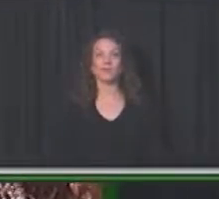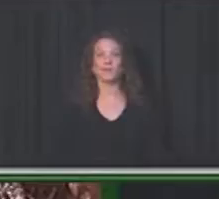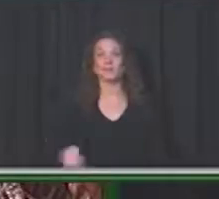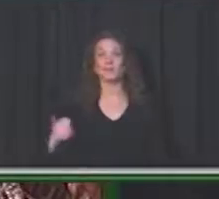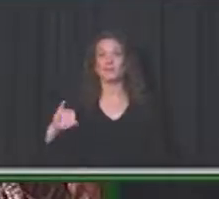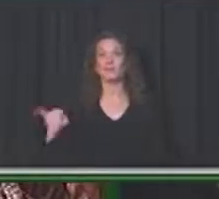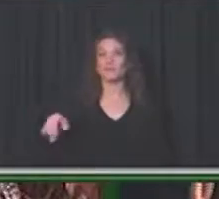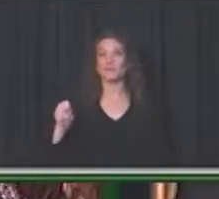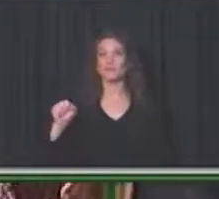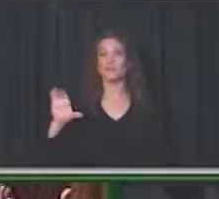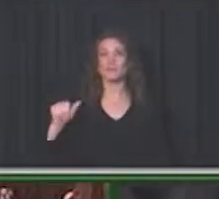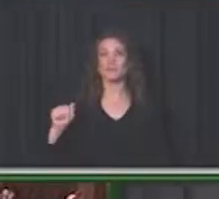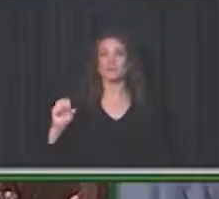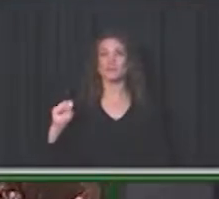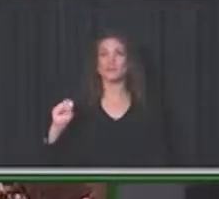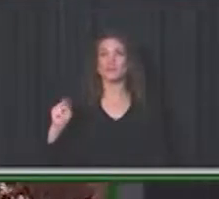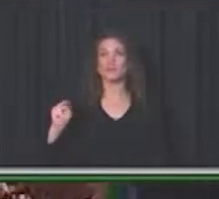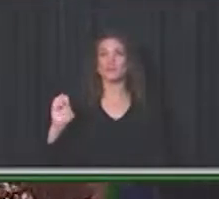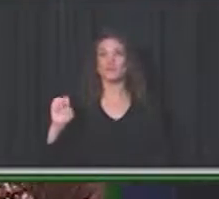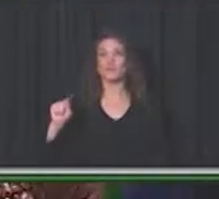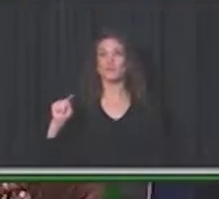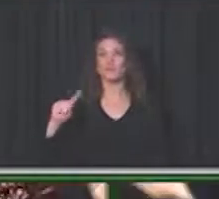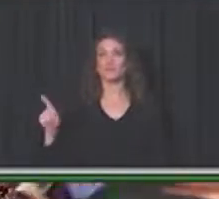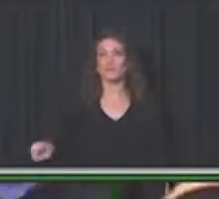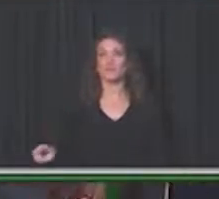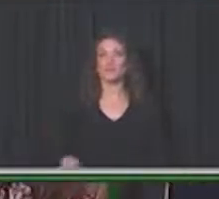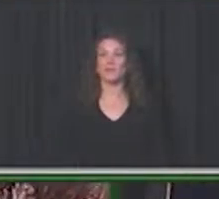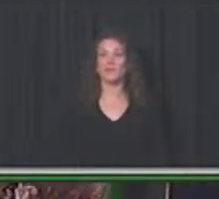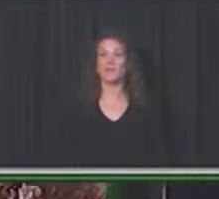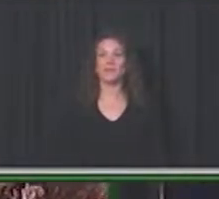Jessica Schnetz.